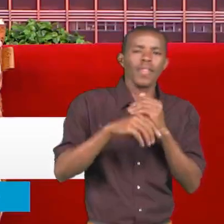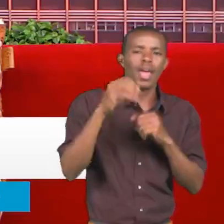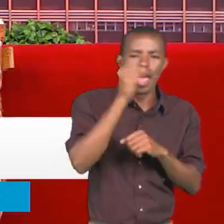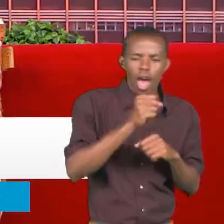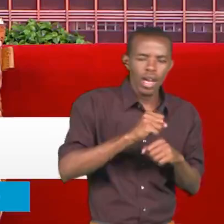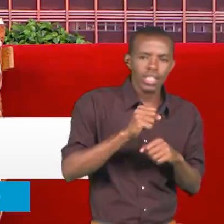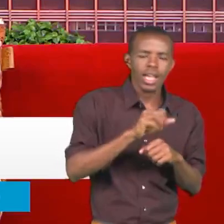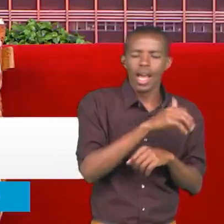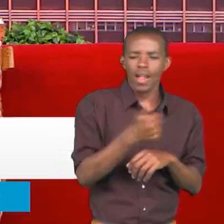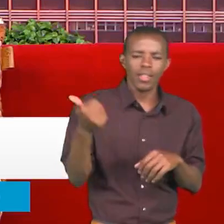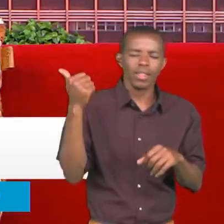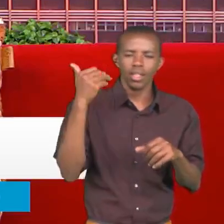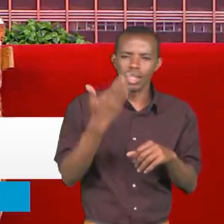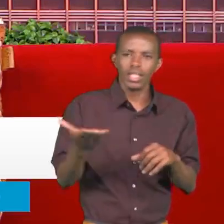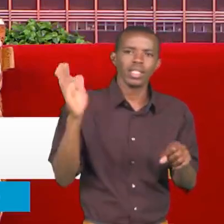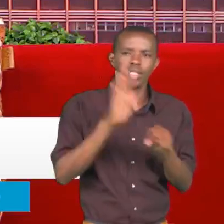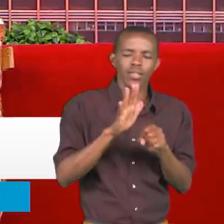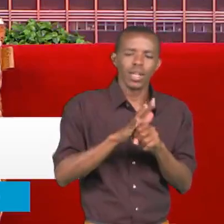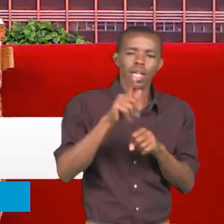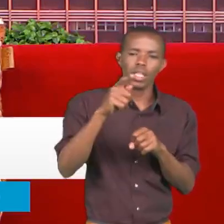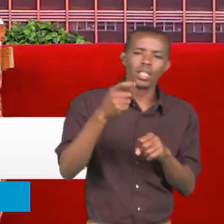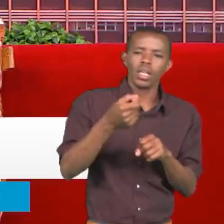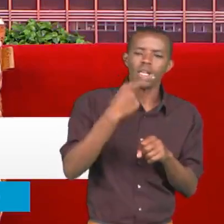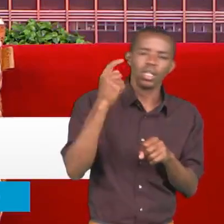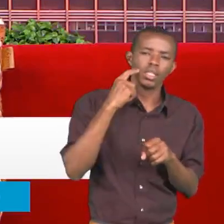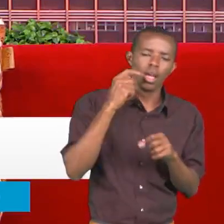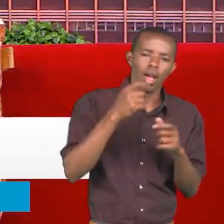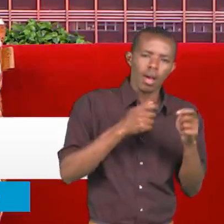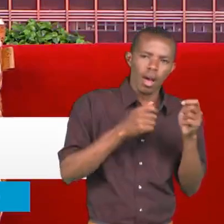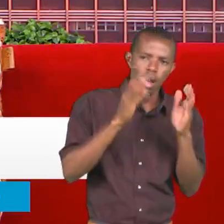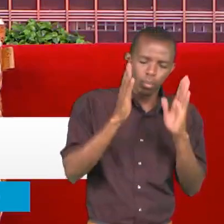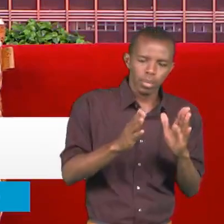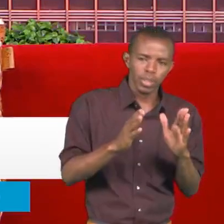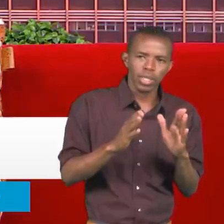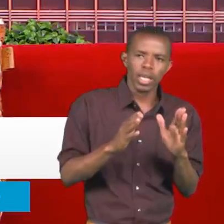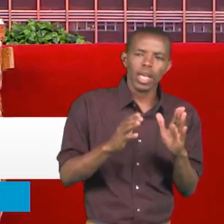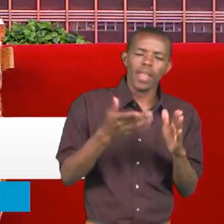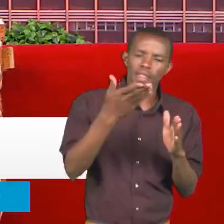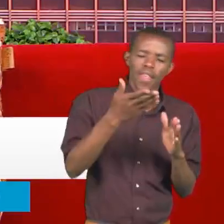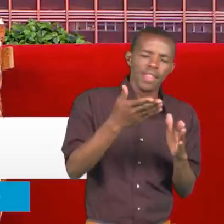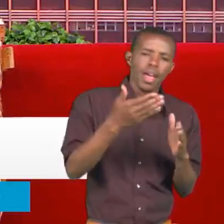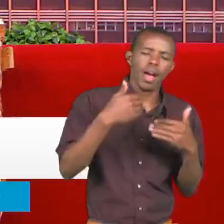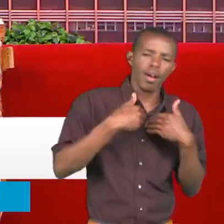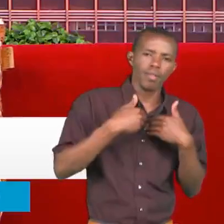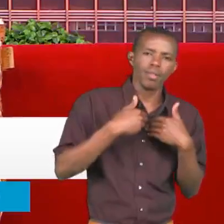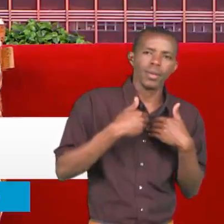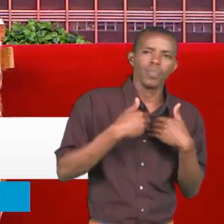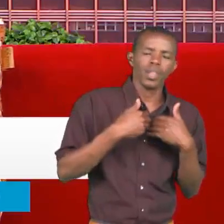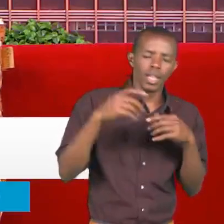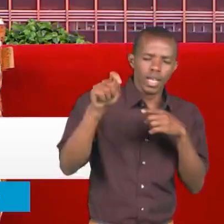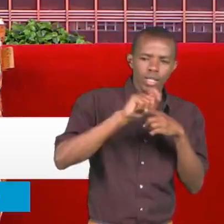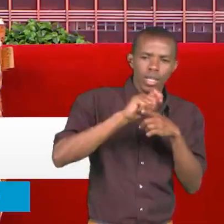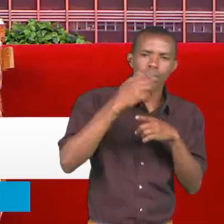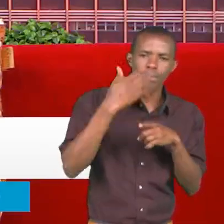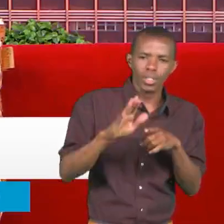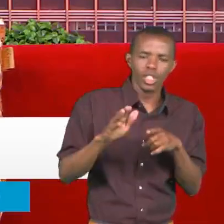all those things. So those pharmacists are trained, and therefore, by virtue that they're having PrEP in their chemist or in their pharmacy, that means they have been trained and